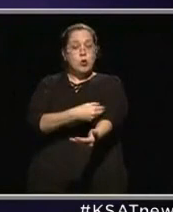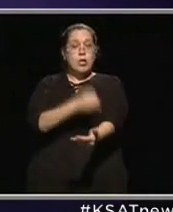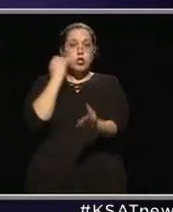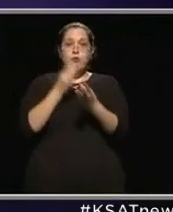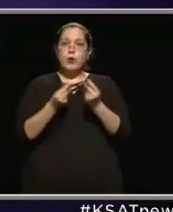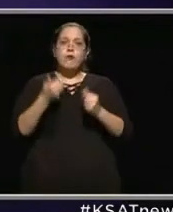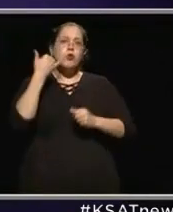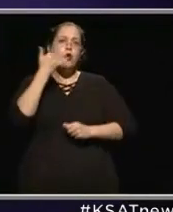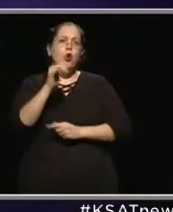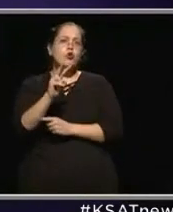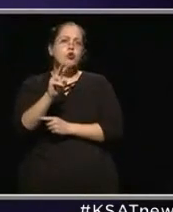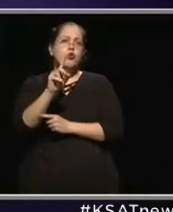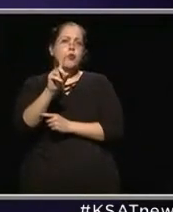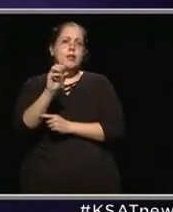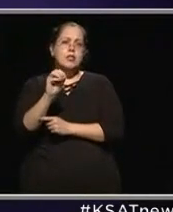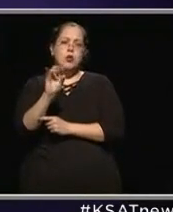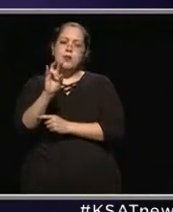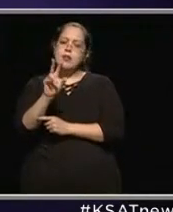call